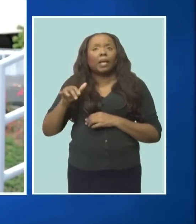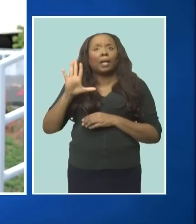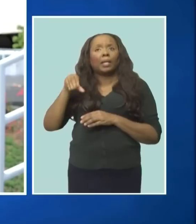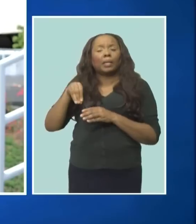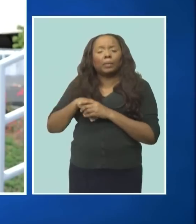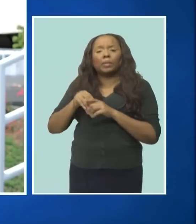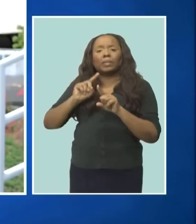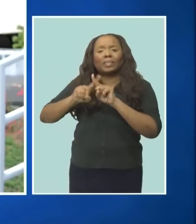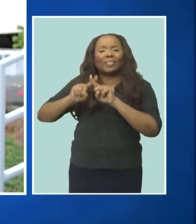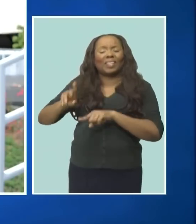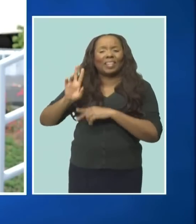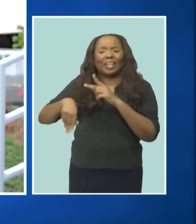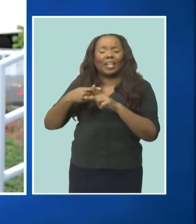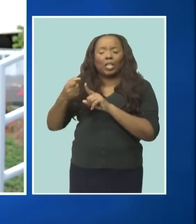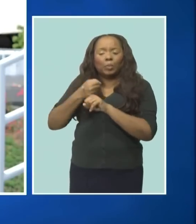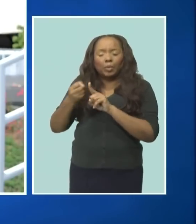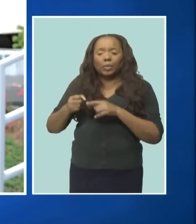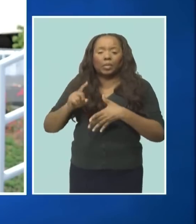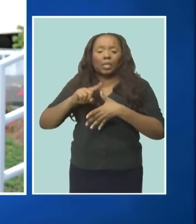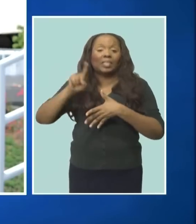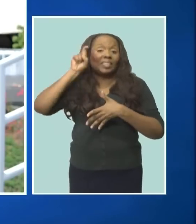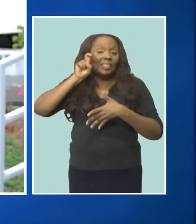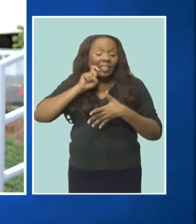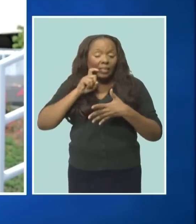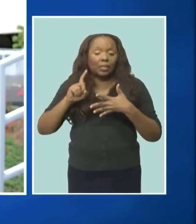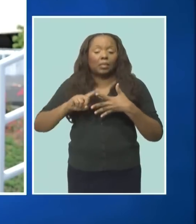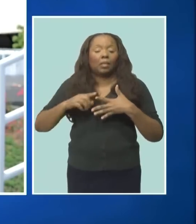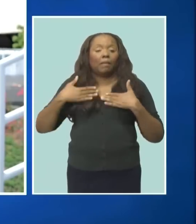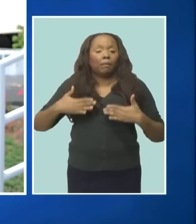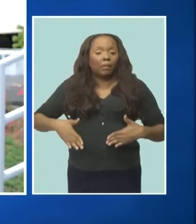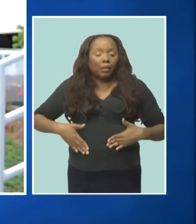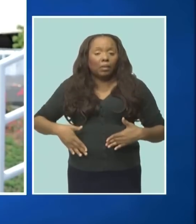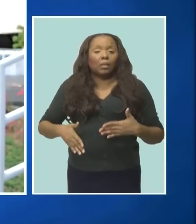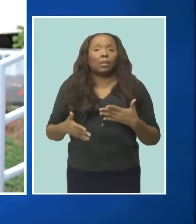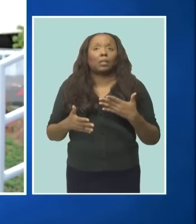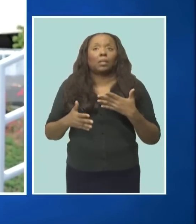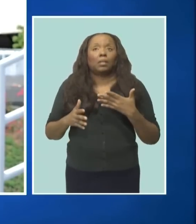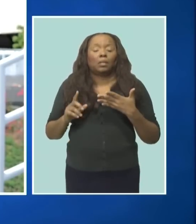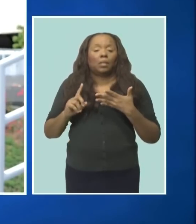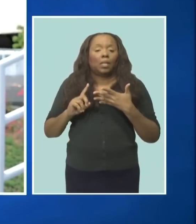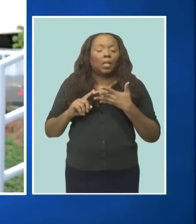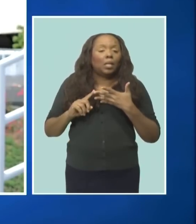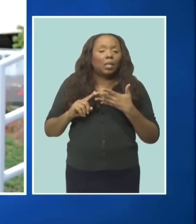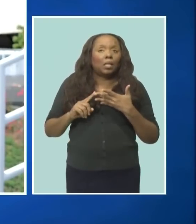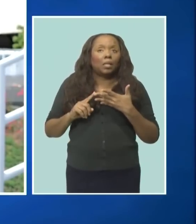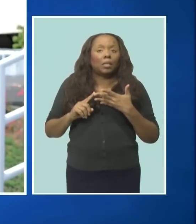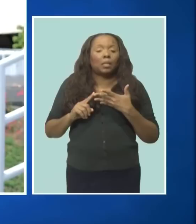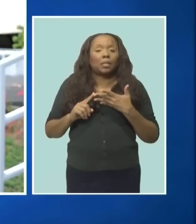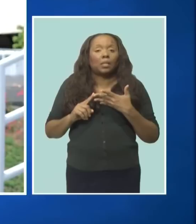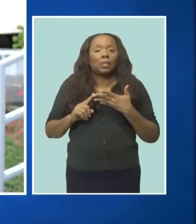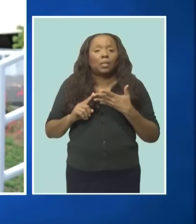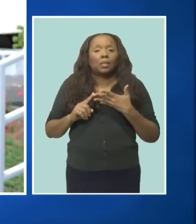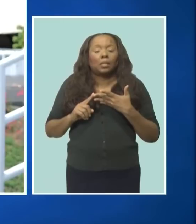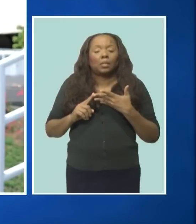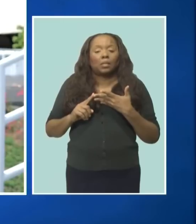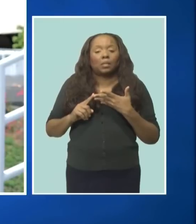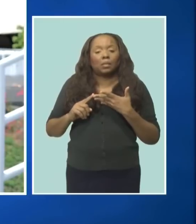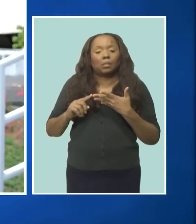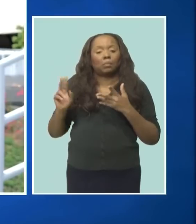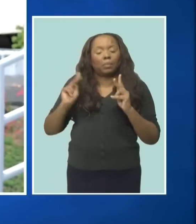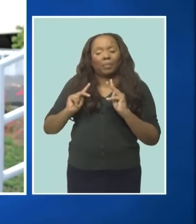different types of abuse. You could have sexual abuse, you could have physical abuse cases, you could have neglect and